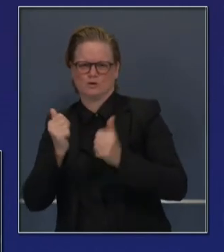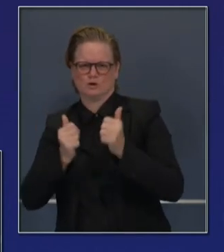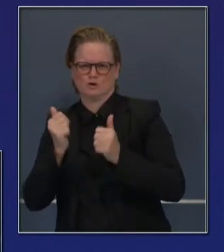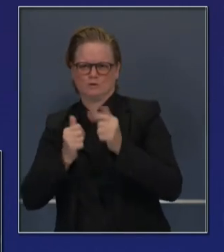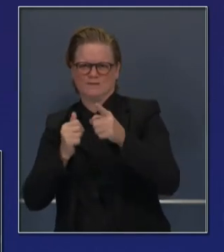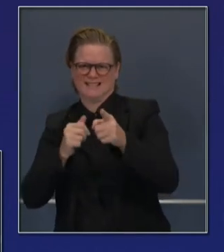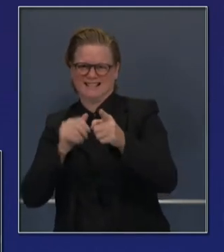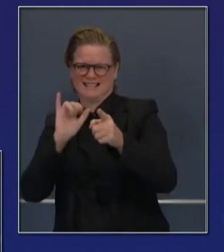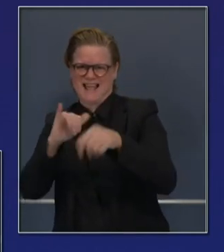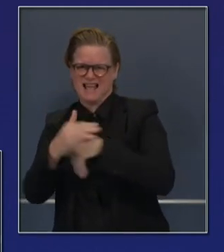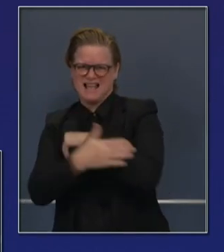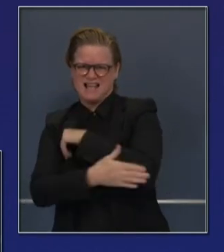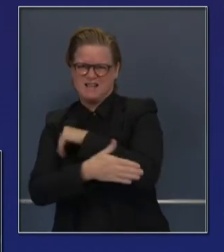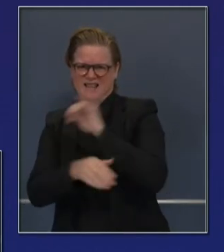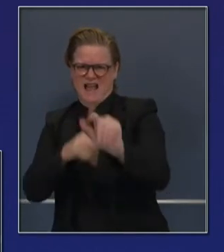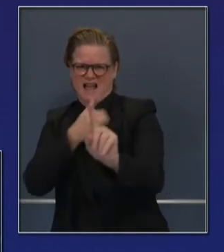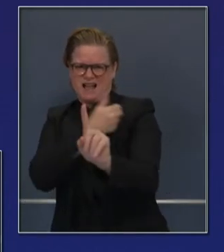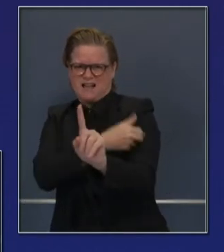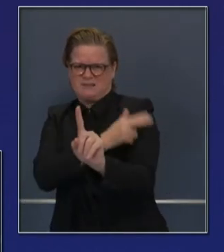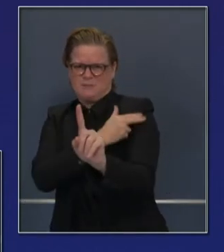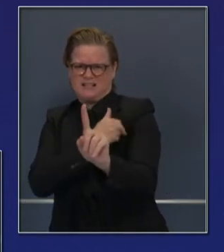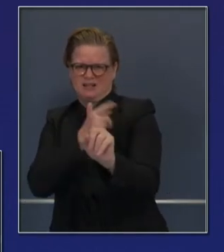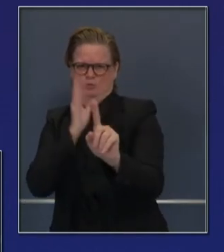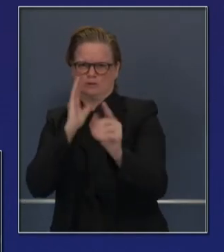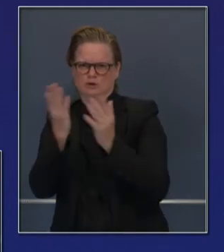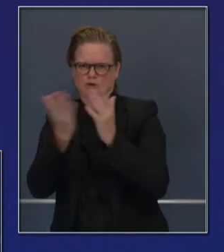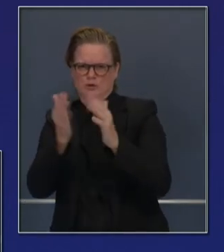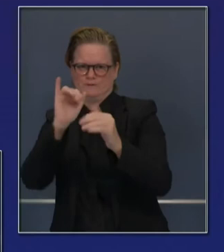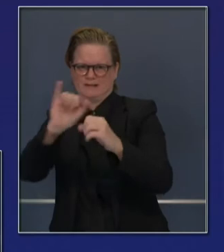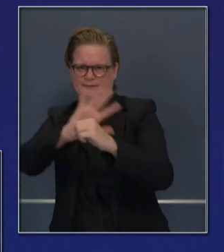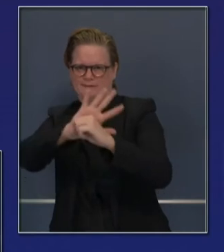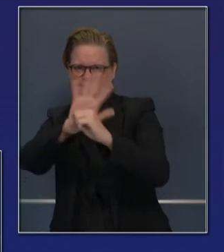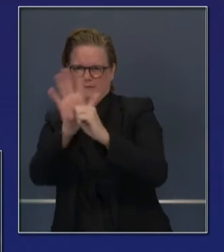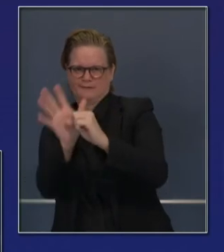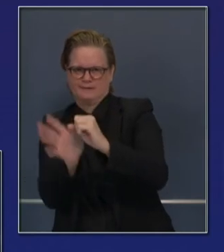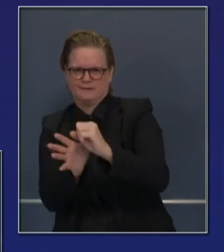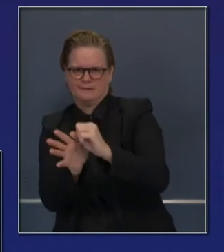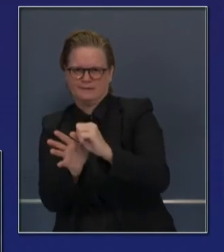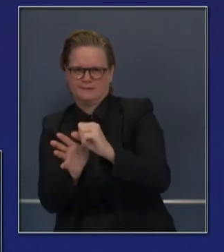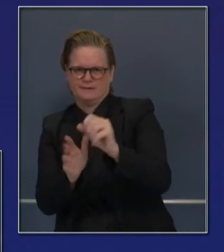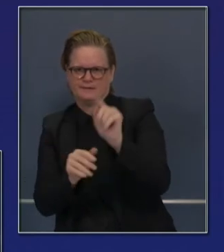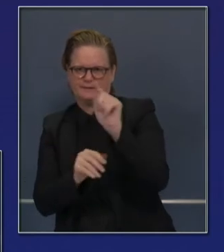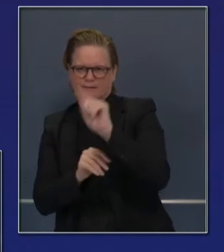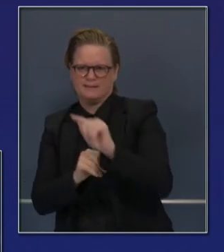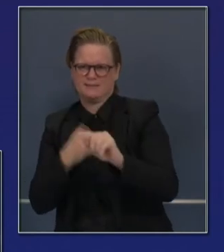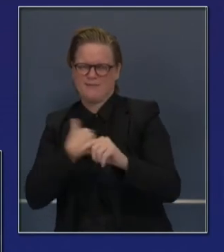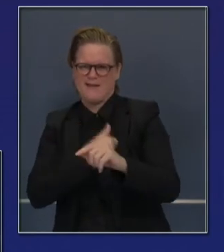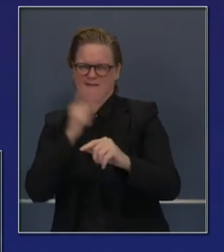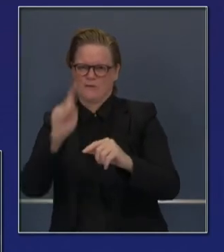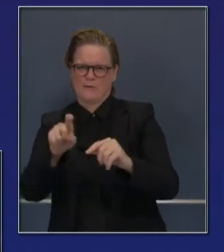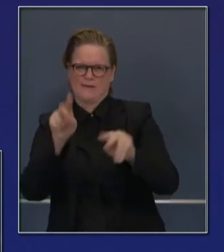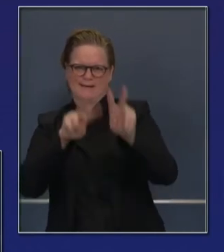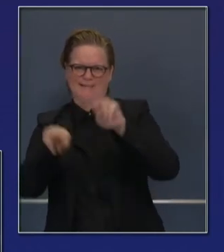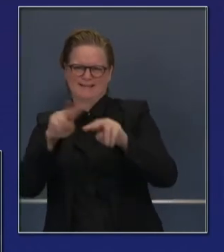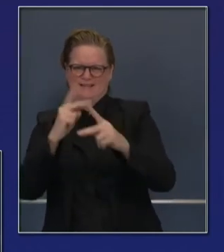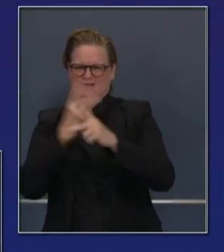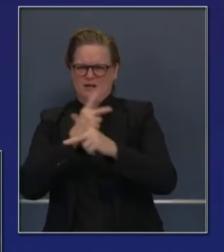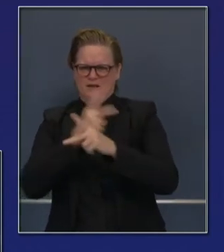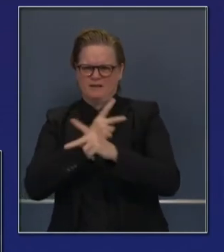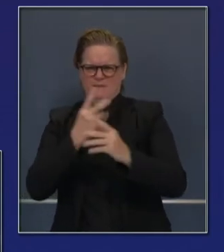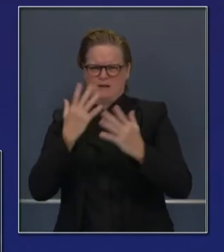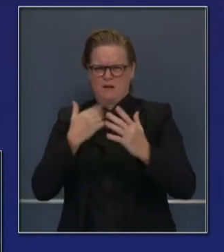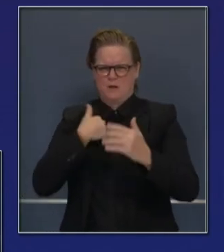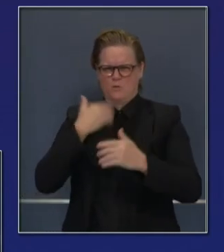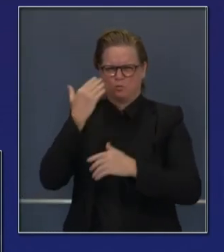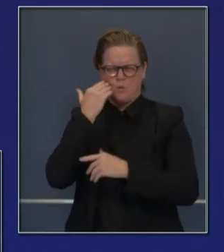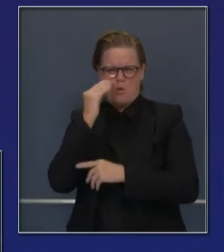beds might be filled. You might say, look, there's a little room in the hospitals even at the end of December. And much of the surge capacity that